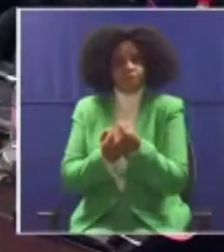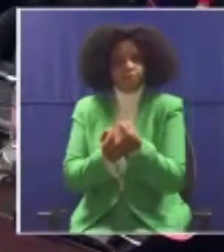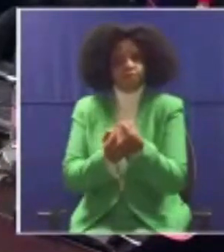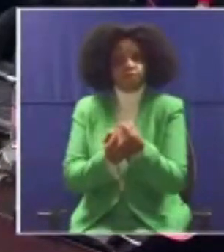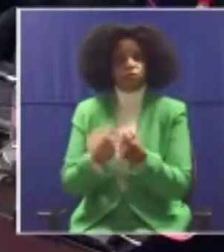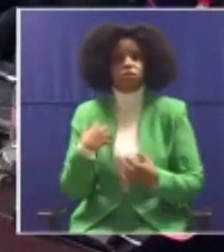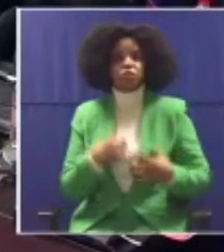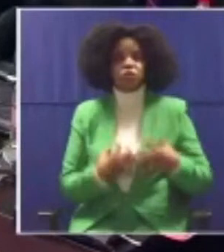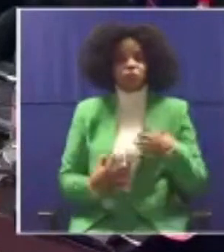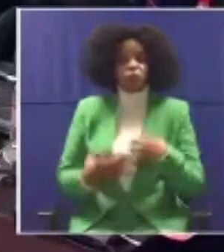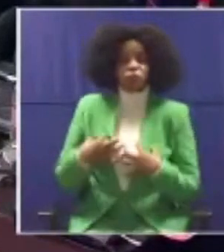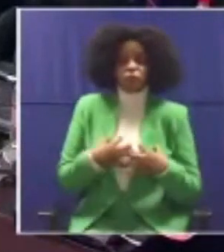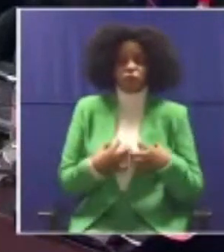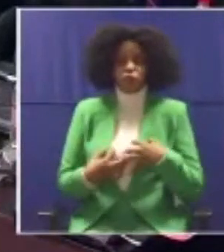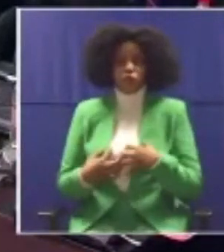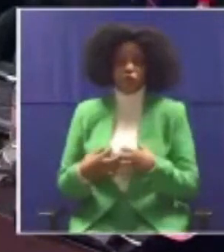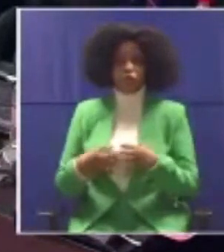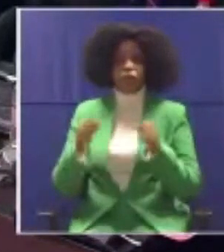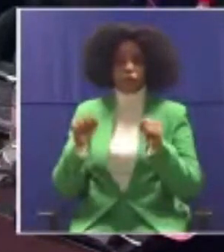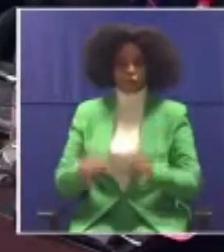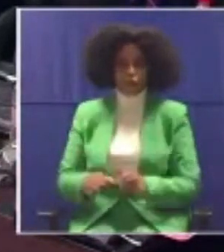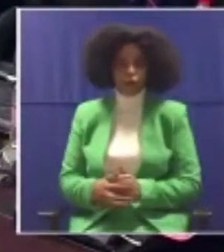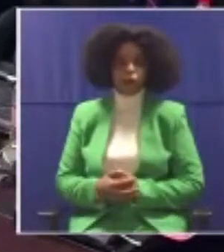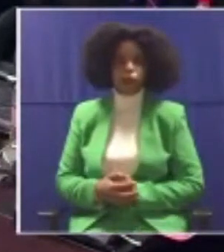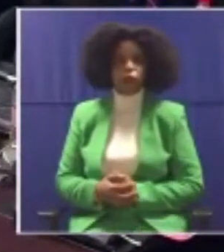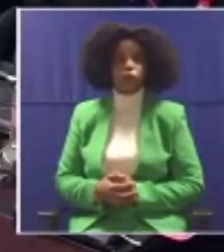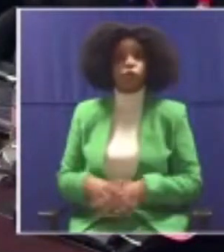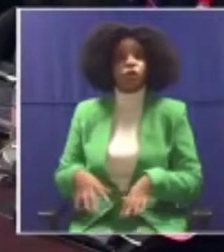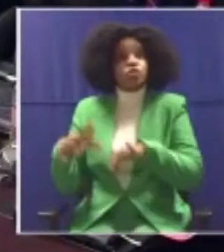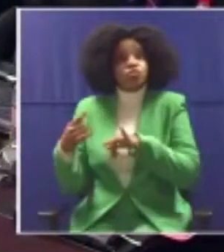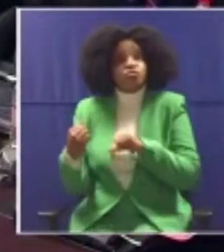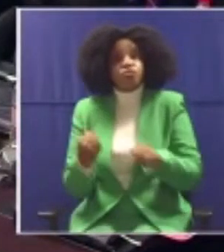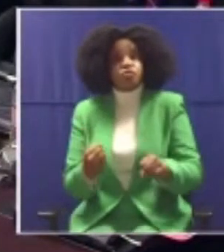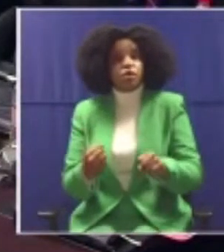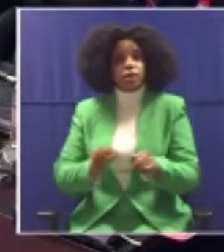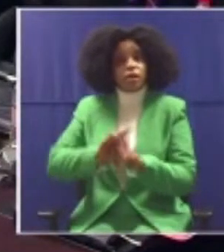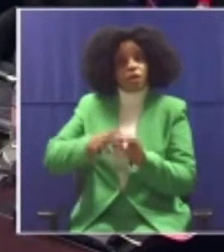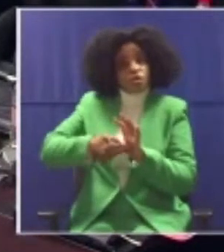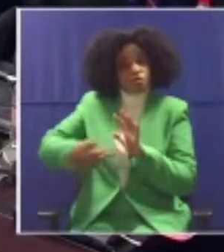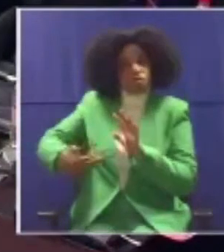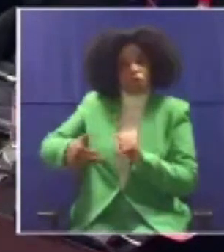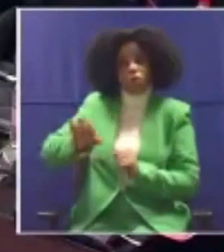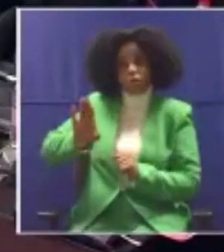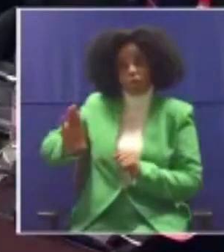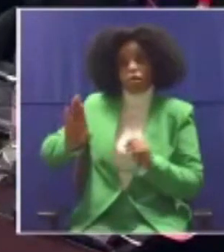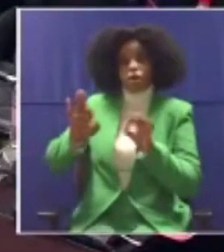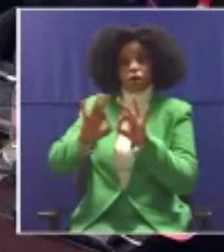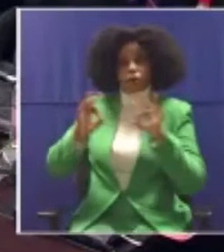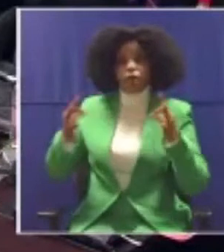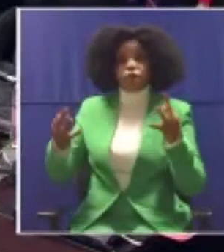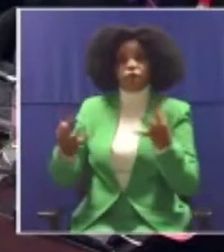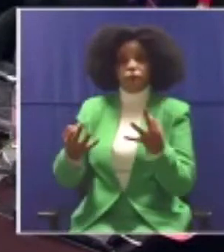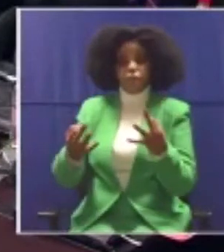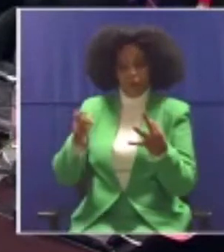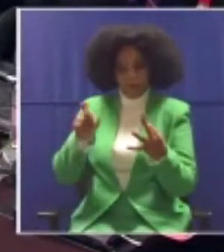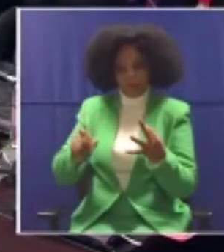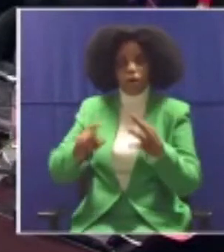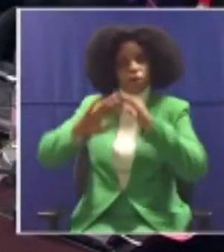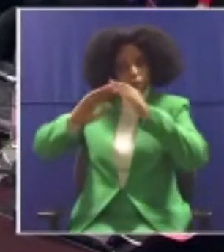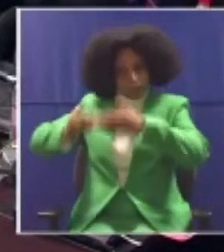to its members. Strengthening the role of the family is the protection of the